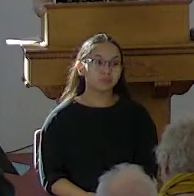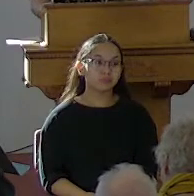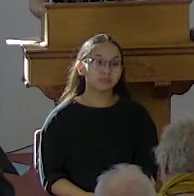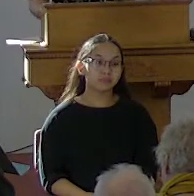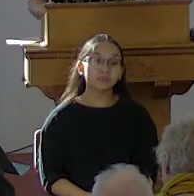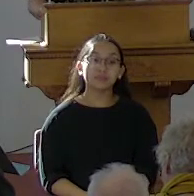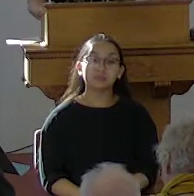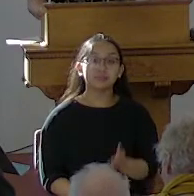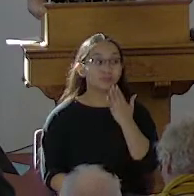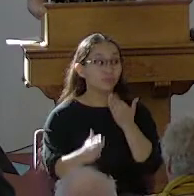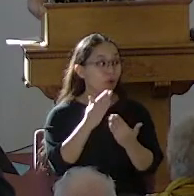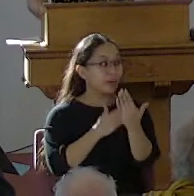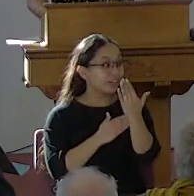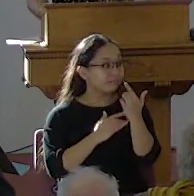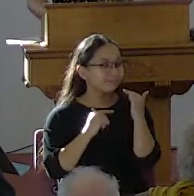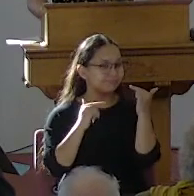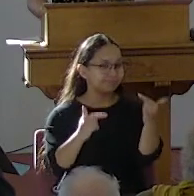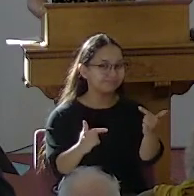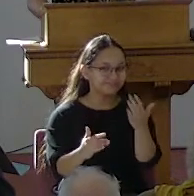Good morning.